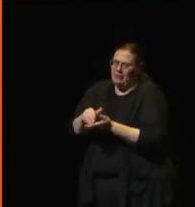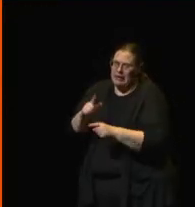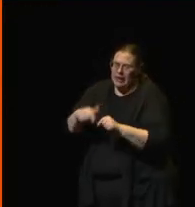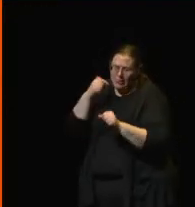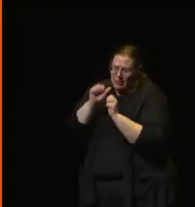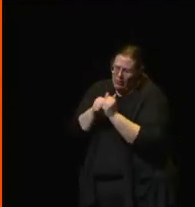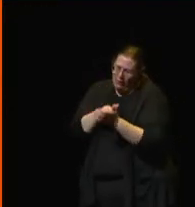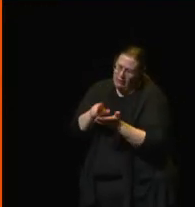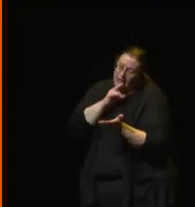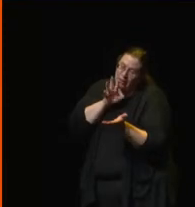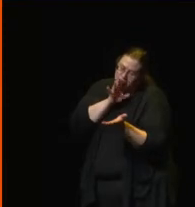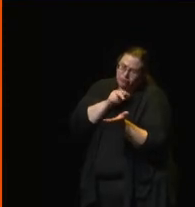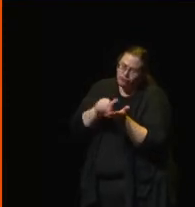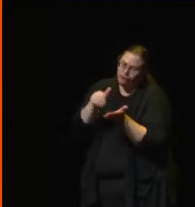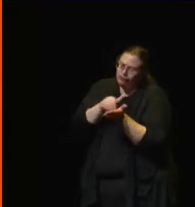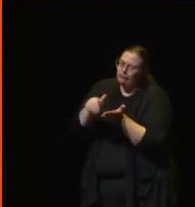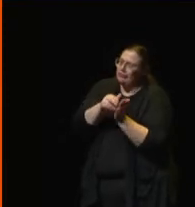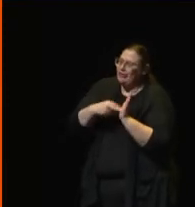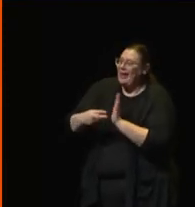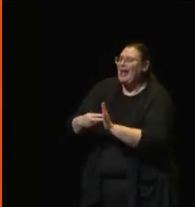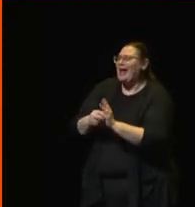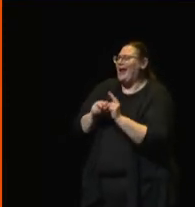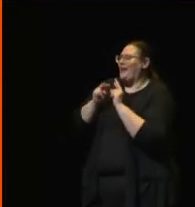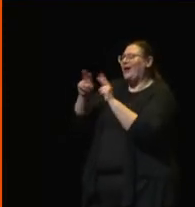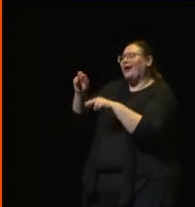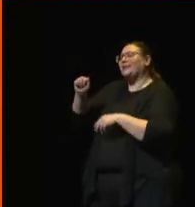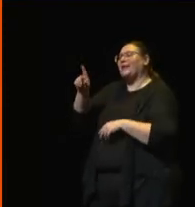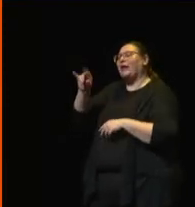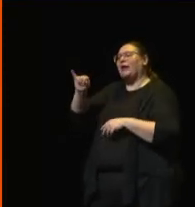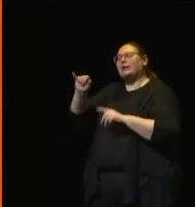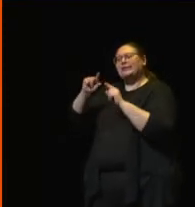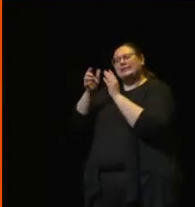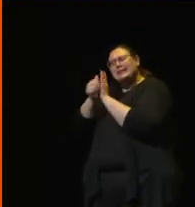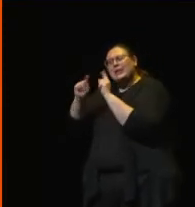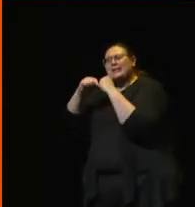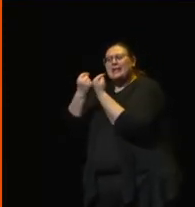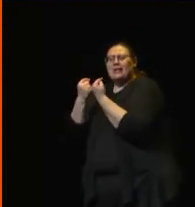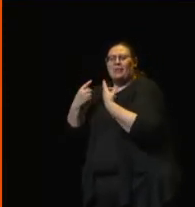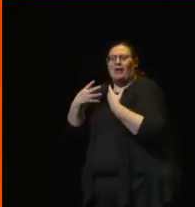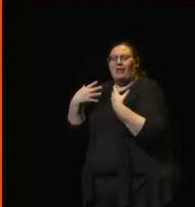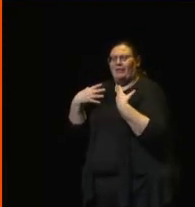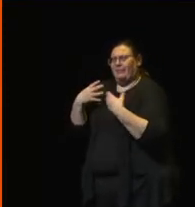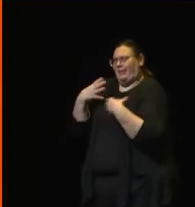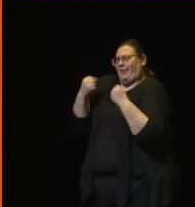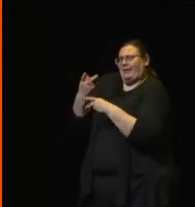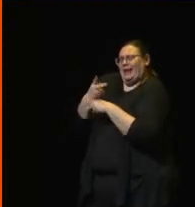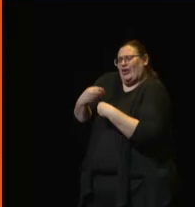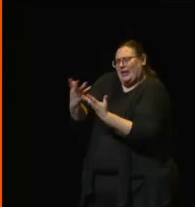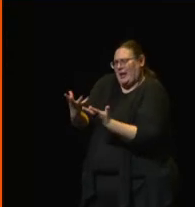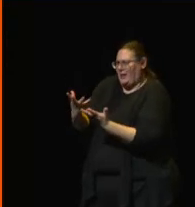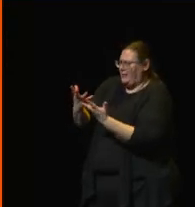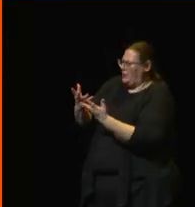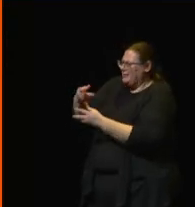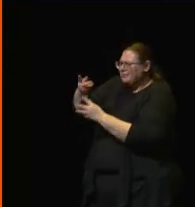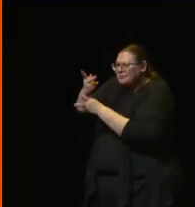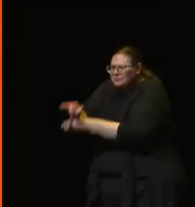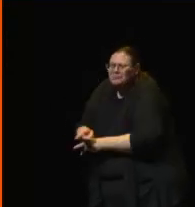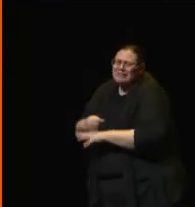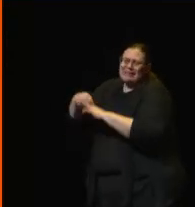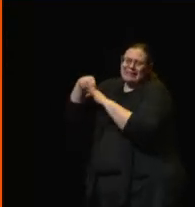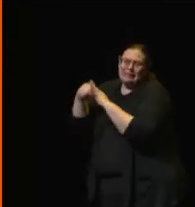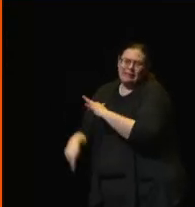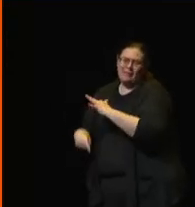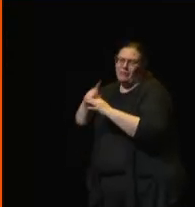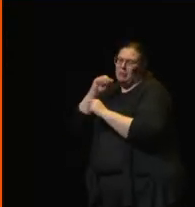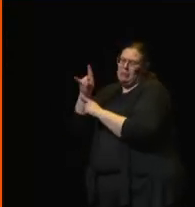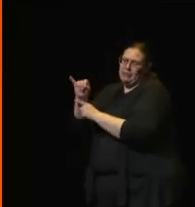day long I watched as Ady's highly skilled team of caregivers provided for his needs with deep care.